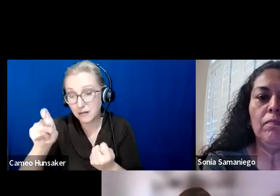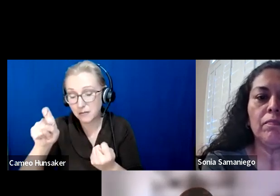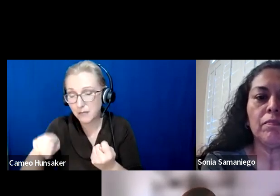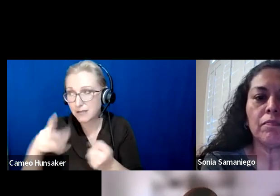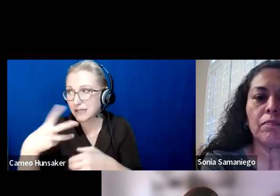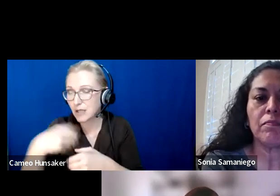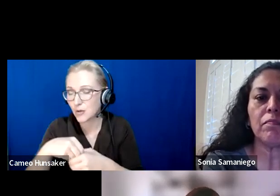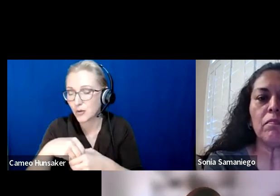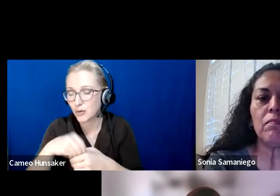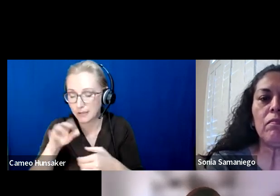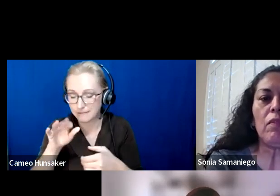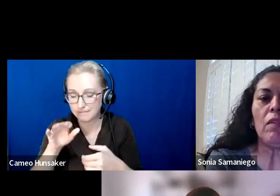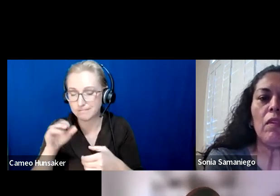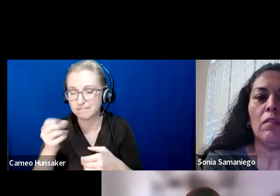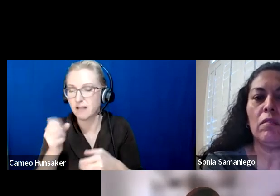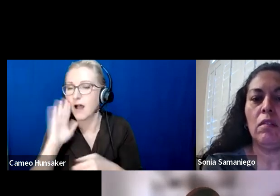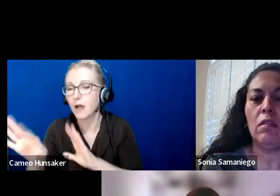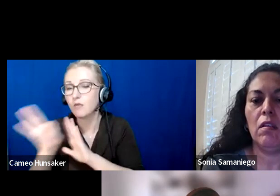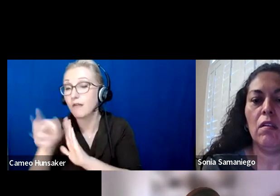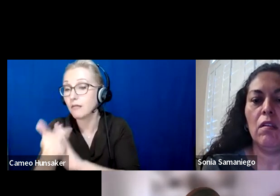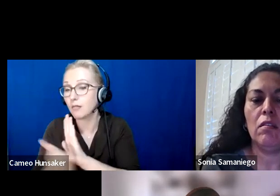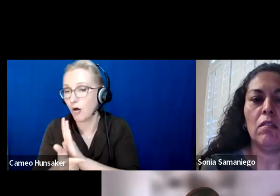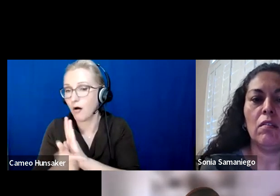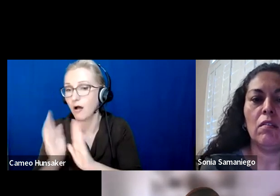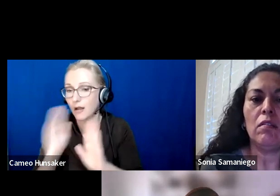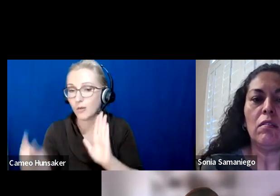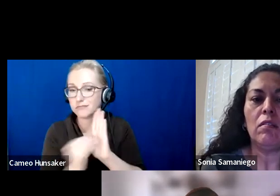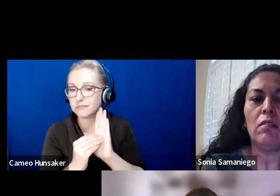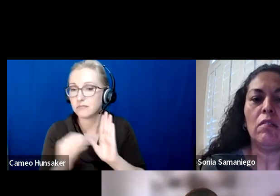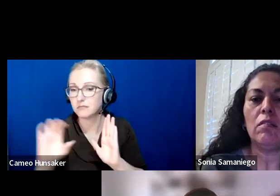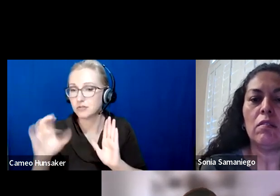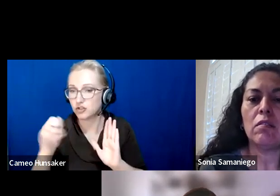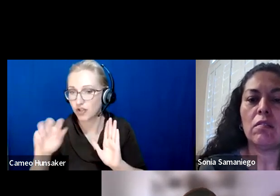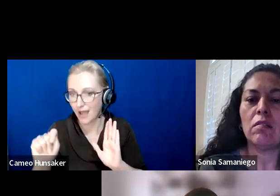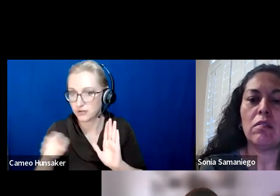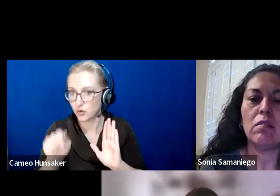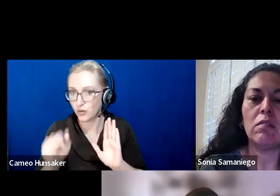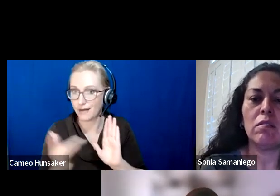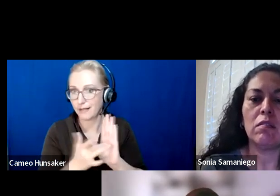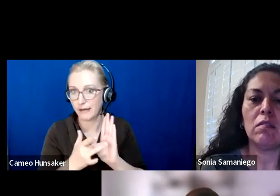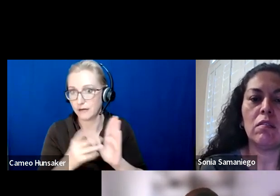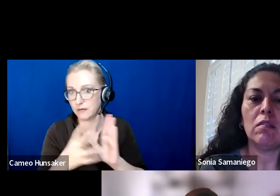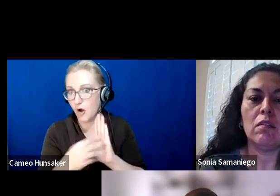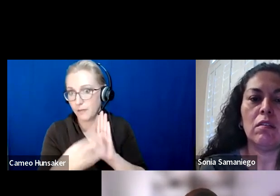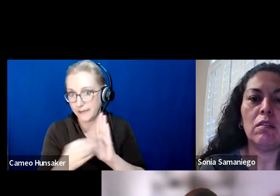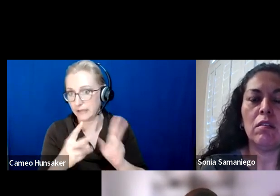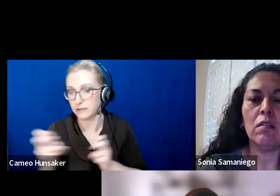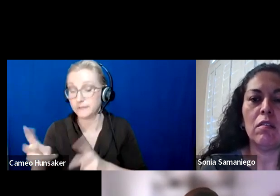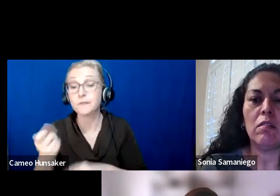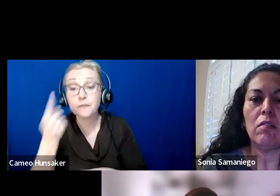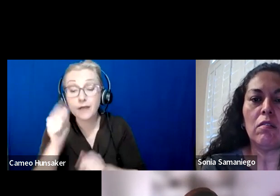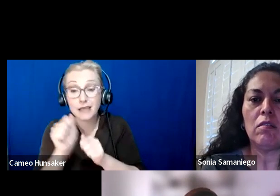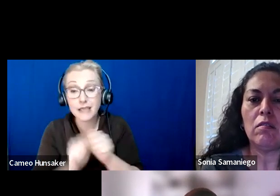I'll find the statute and put it in the chat so you can have it. But every time the IEP team meets, there are